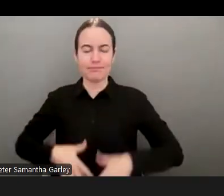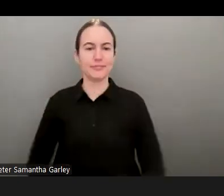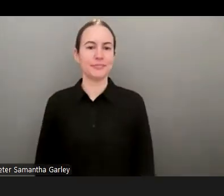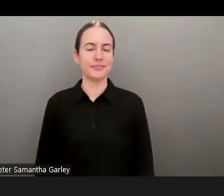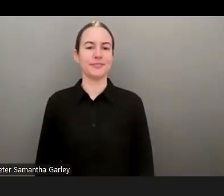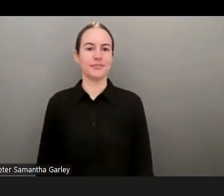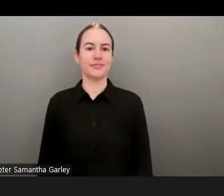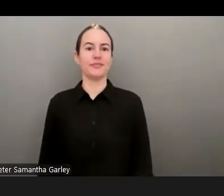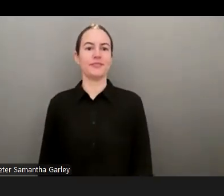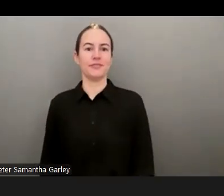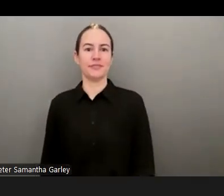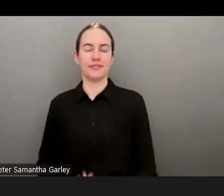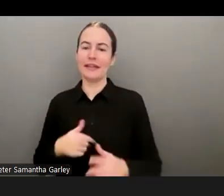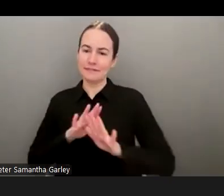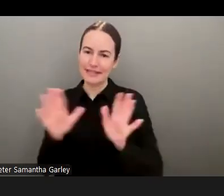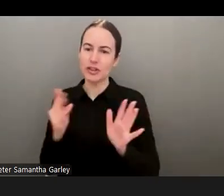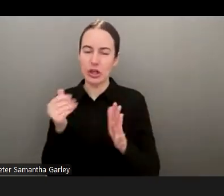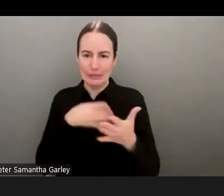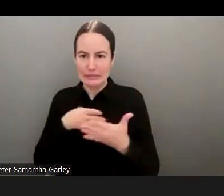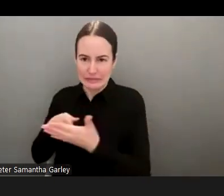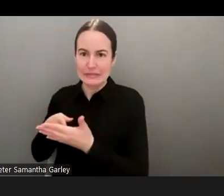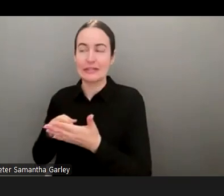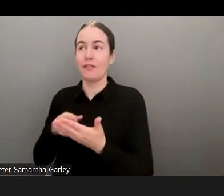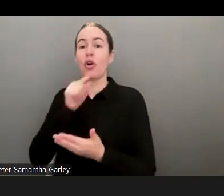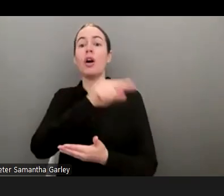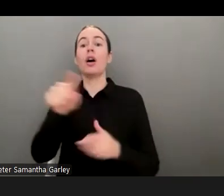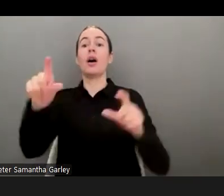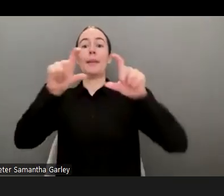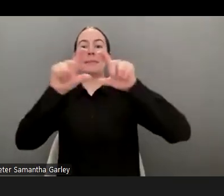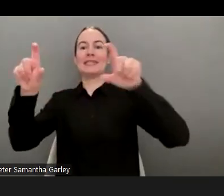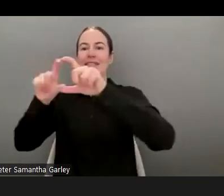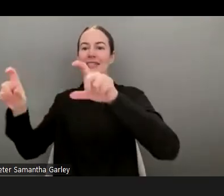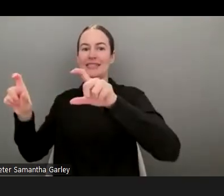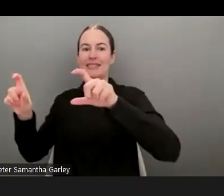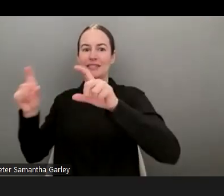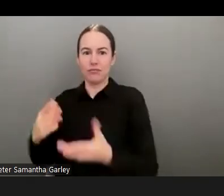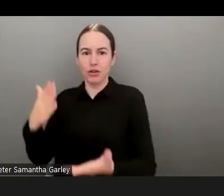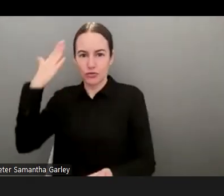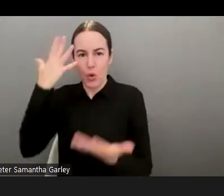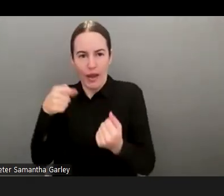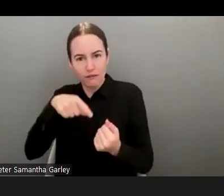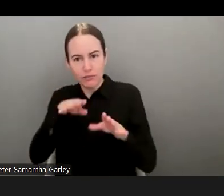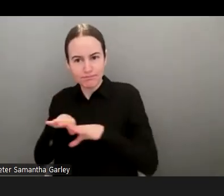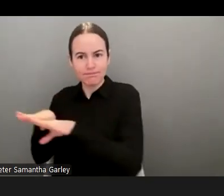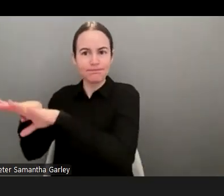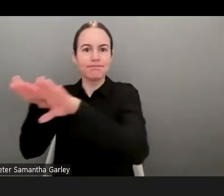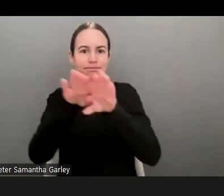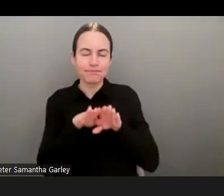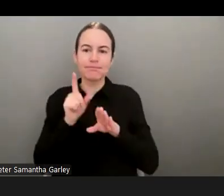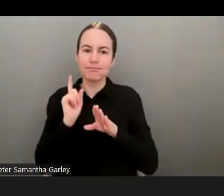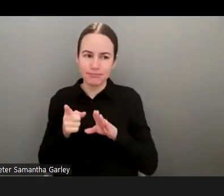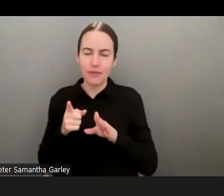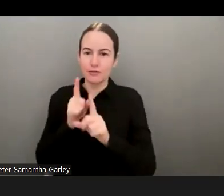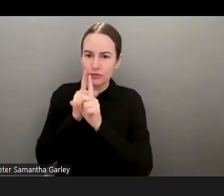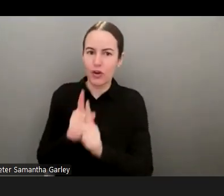have problems making the businesses understand the WCAG standard, and we do a lot of guidance on that. So for the new requirements